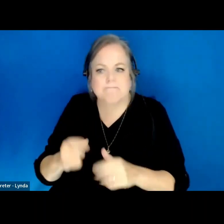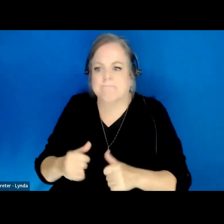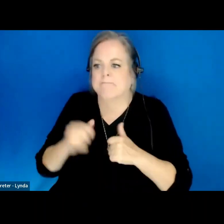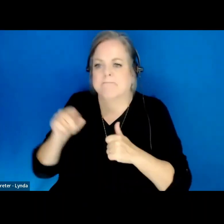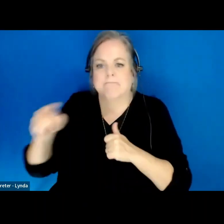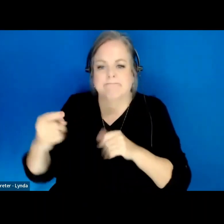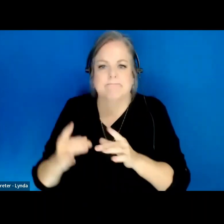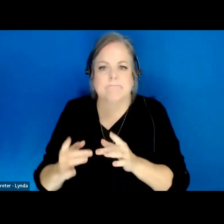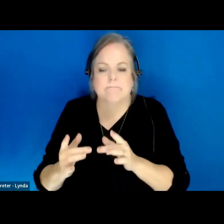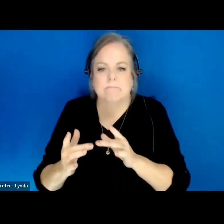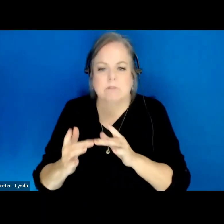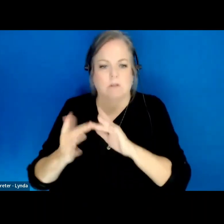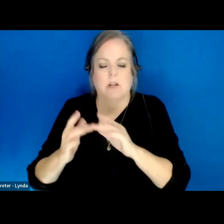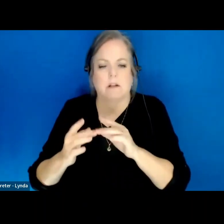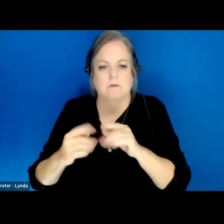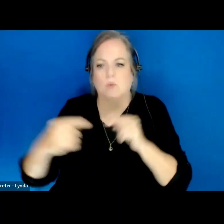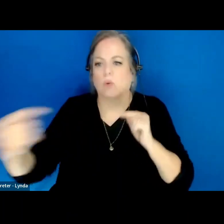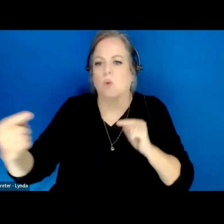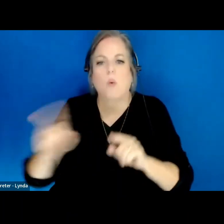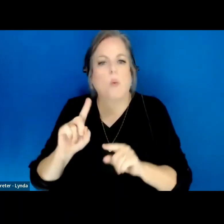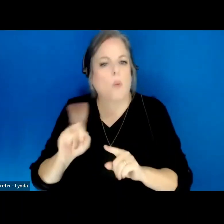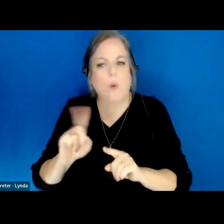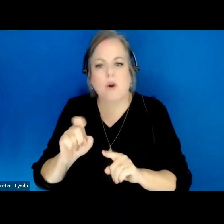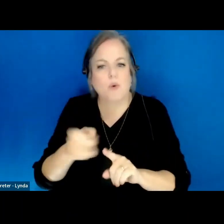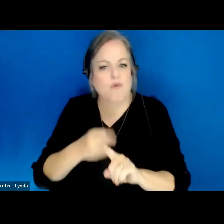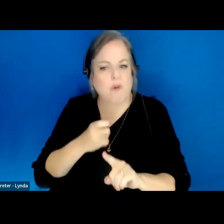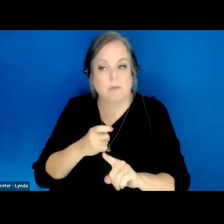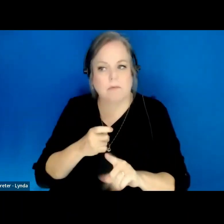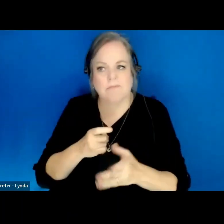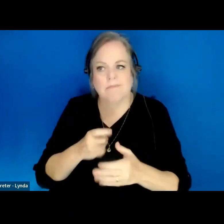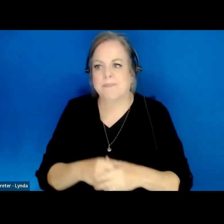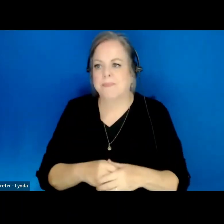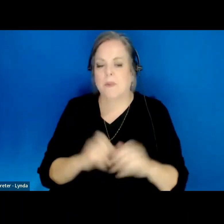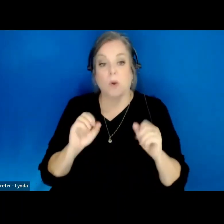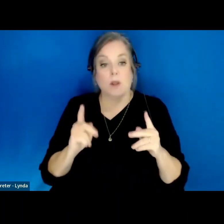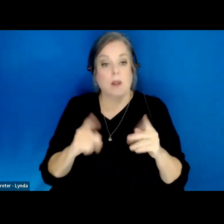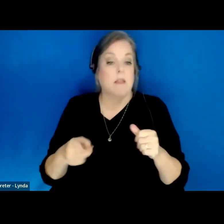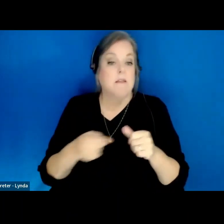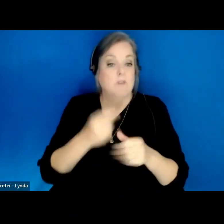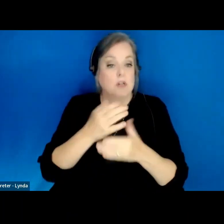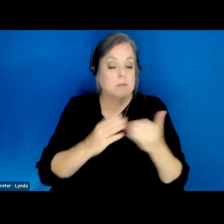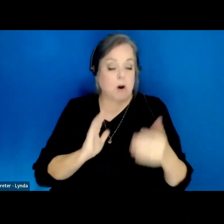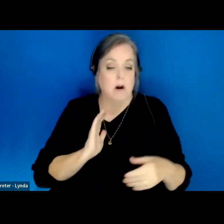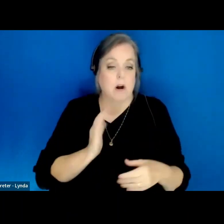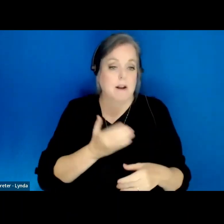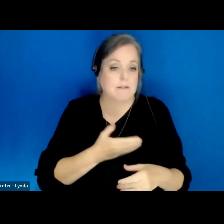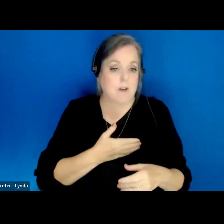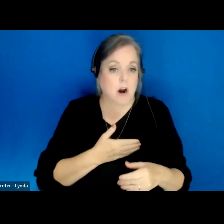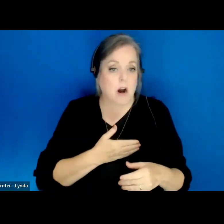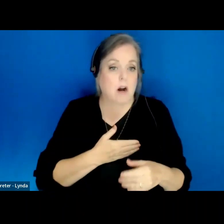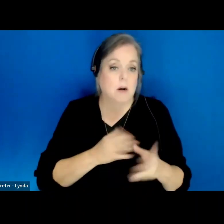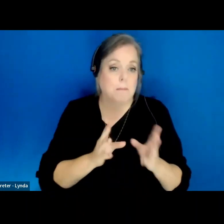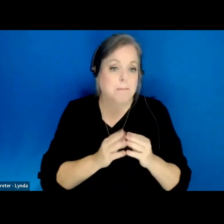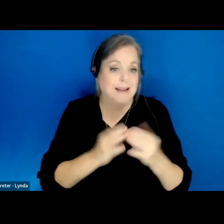interneting in from. All right, we'd love to hear and see where you're from. Let's get to it. The first part of our webinar